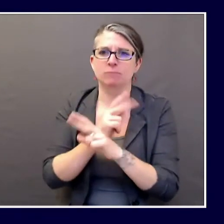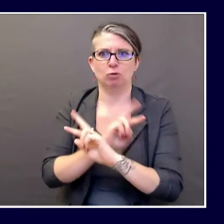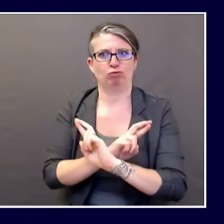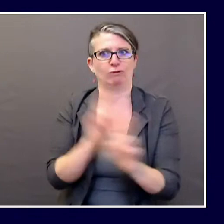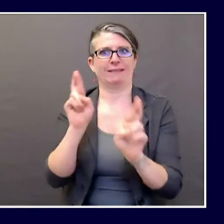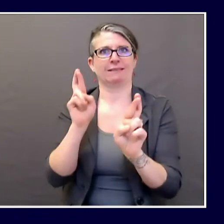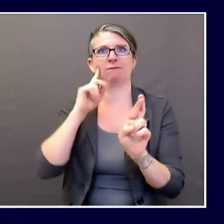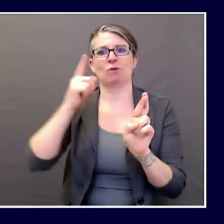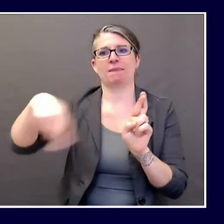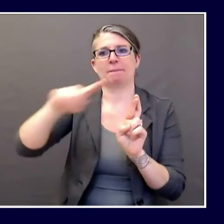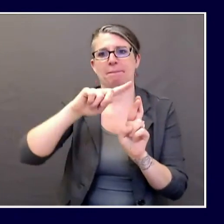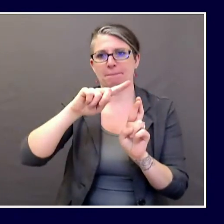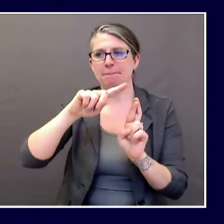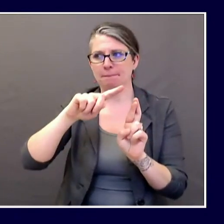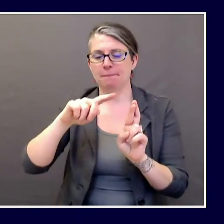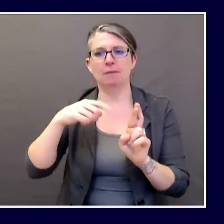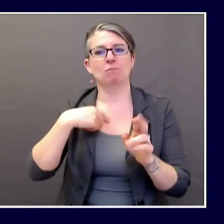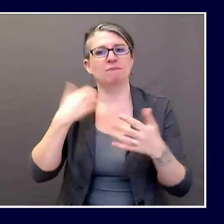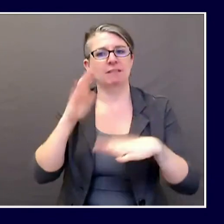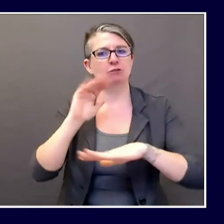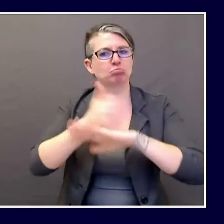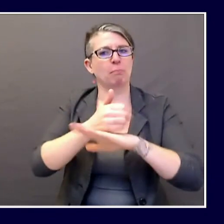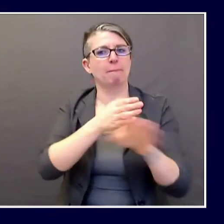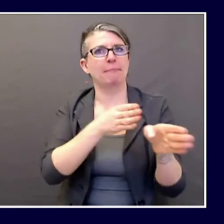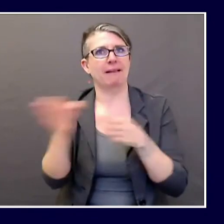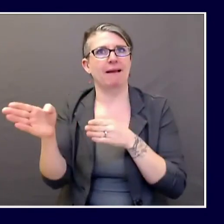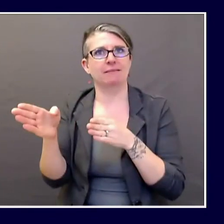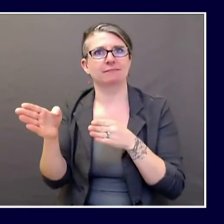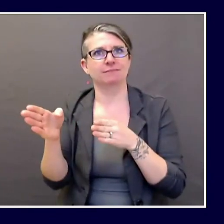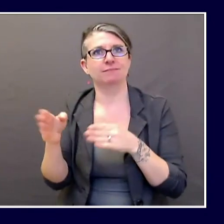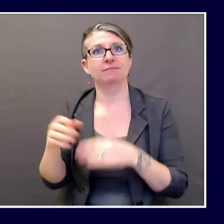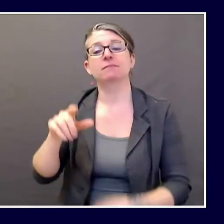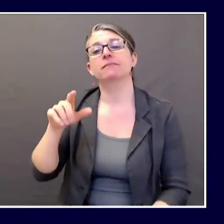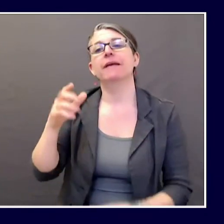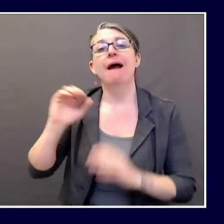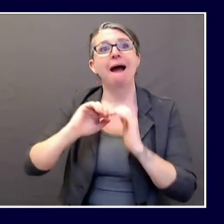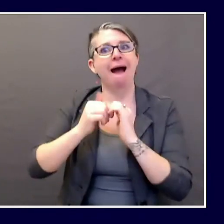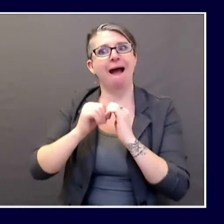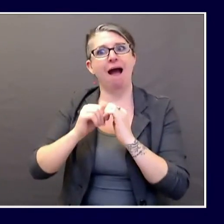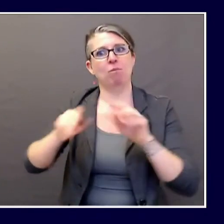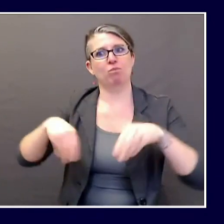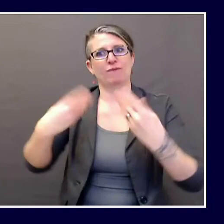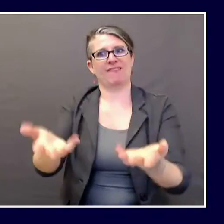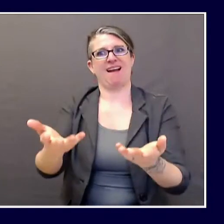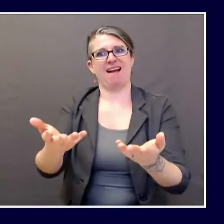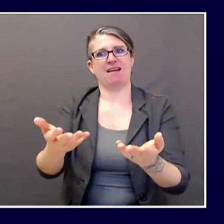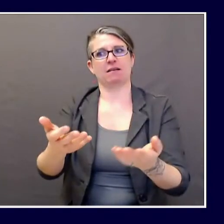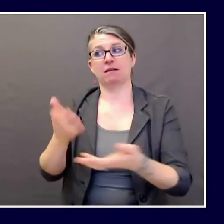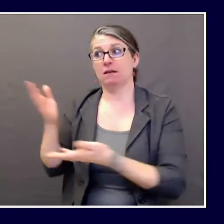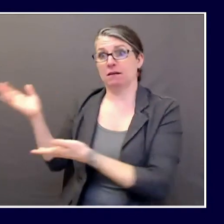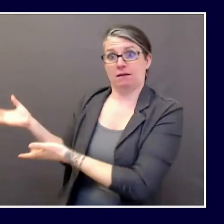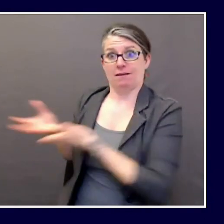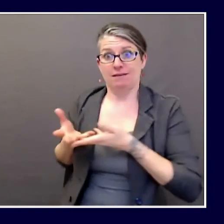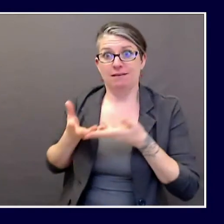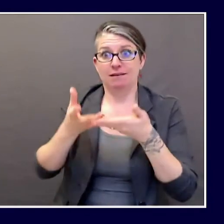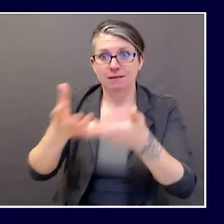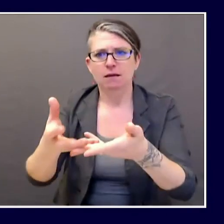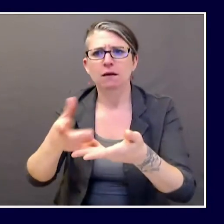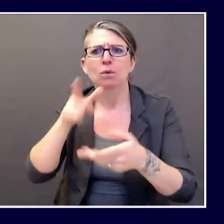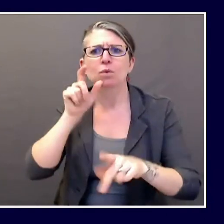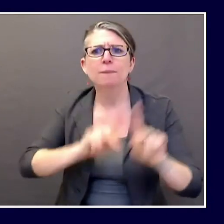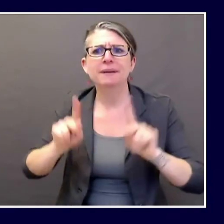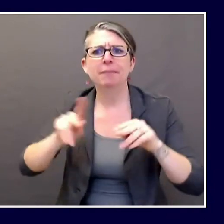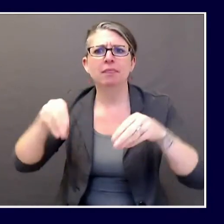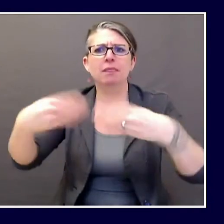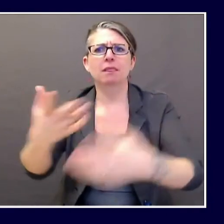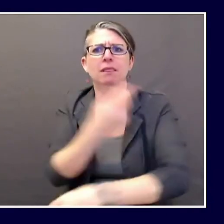challenges. The first is, and it really comes down to which vaccine. So for example, one of the